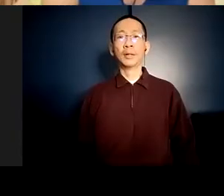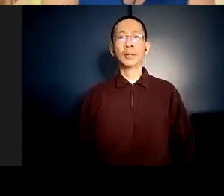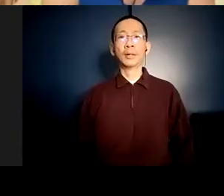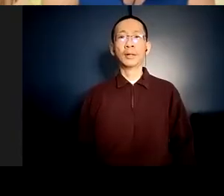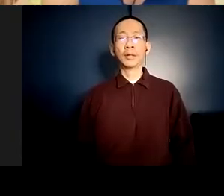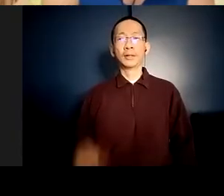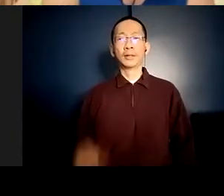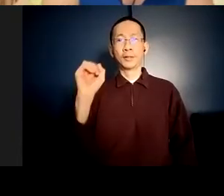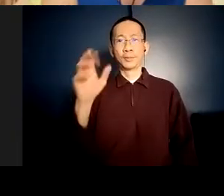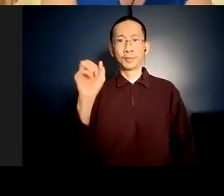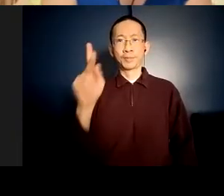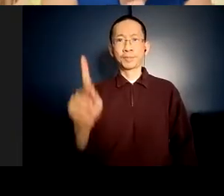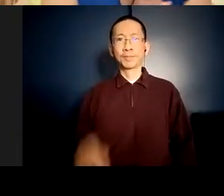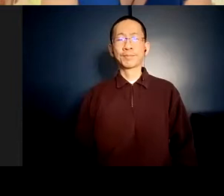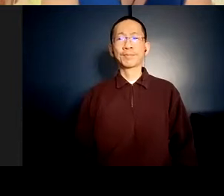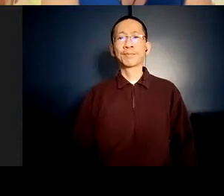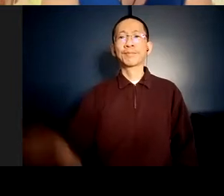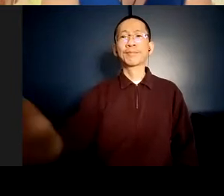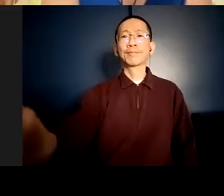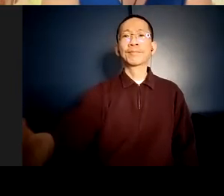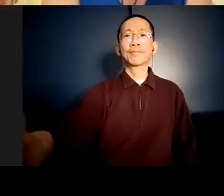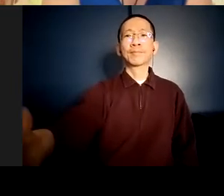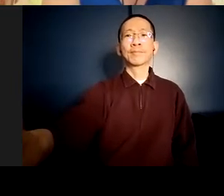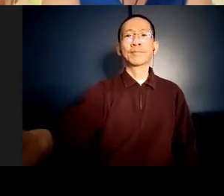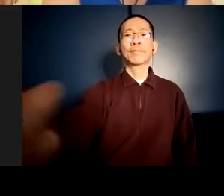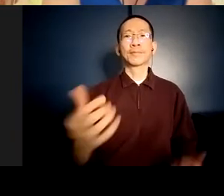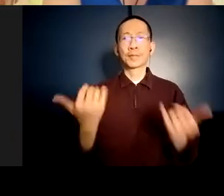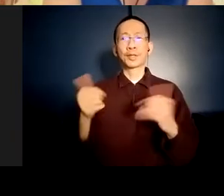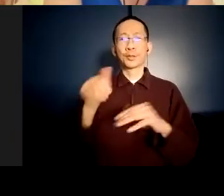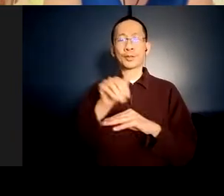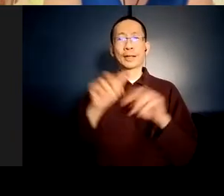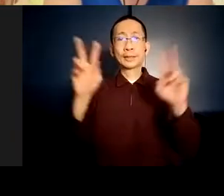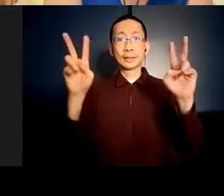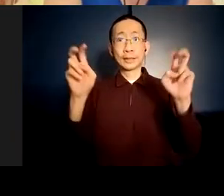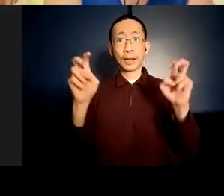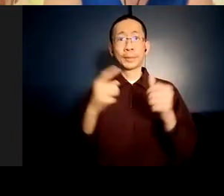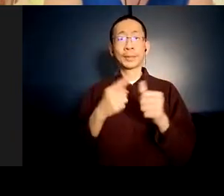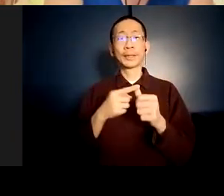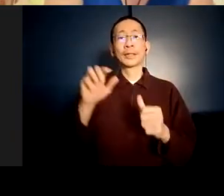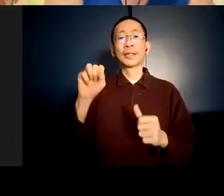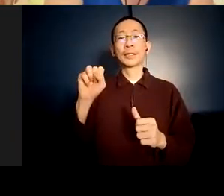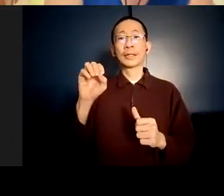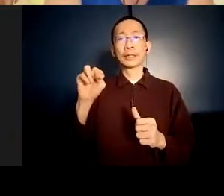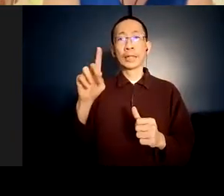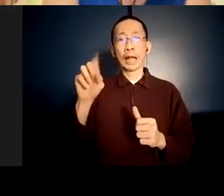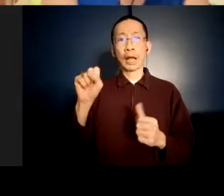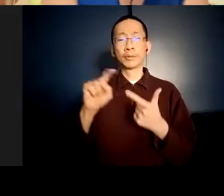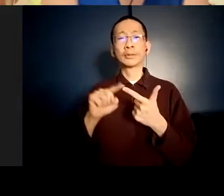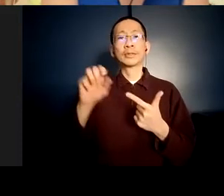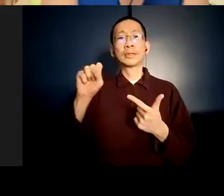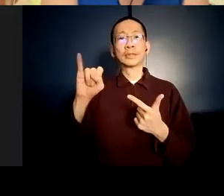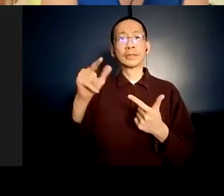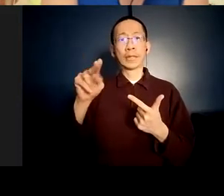All right. So tonight's topic is sounds, signs, and CIs. I'm